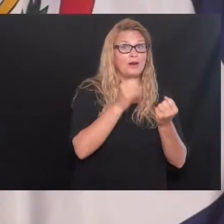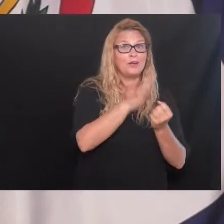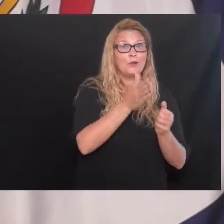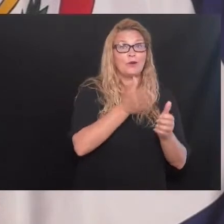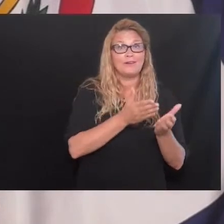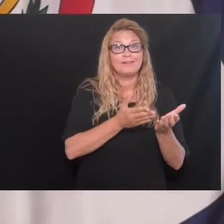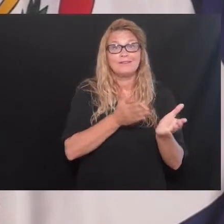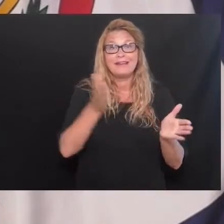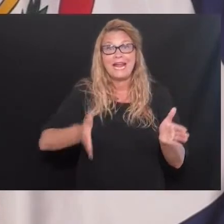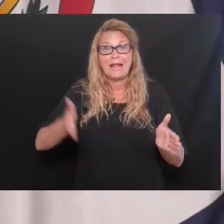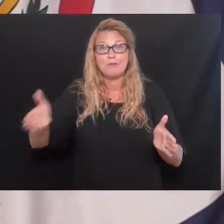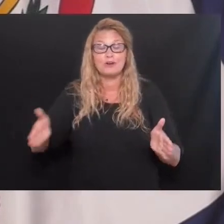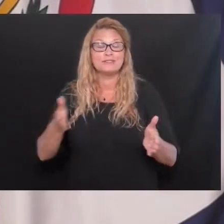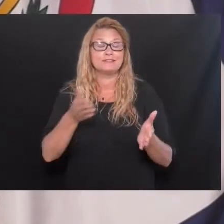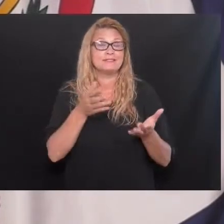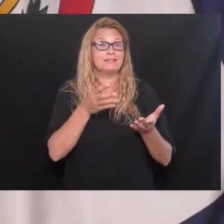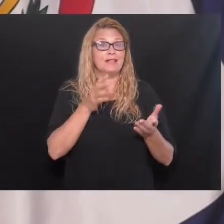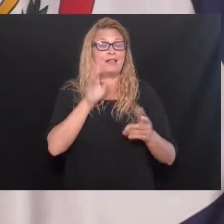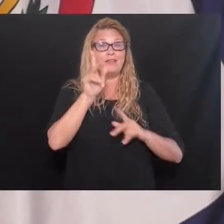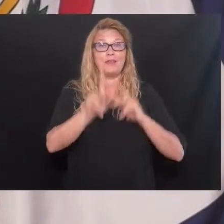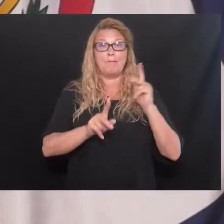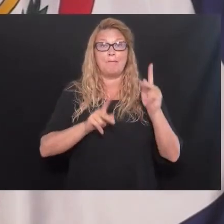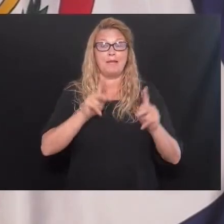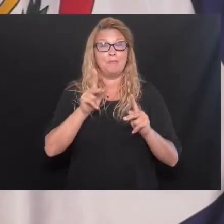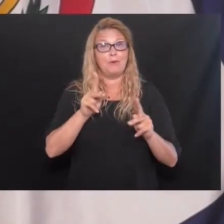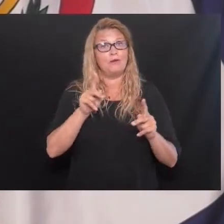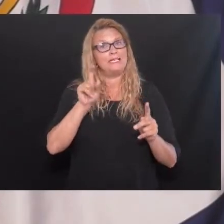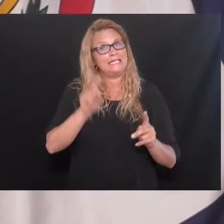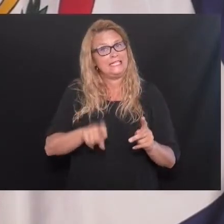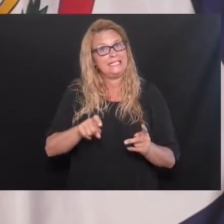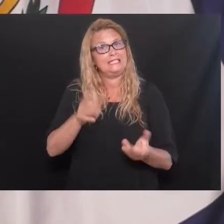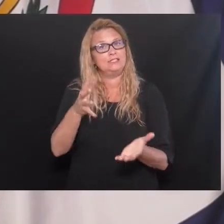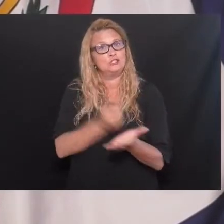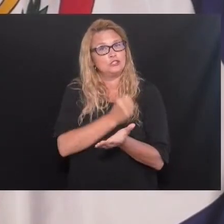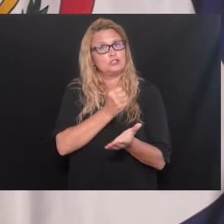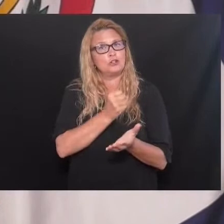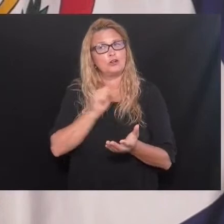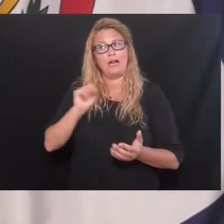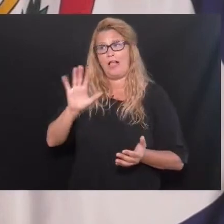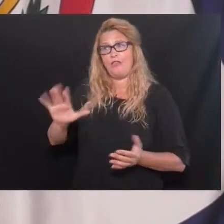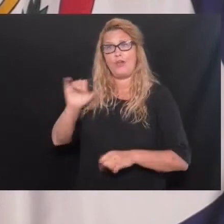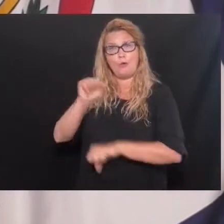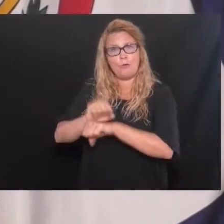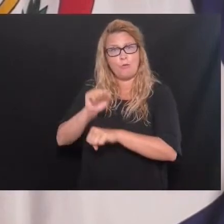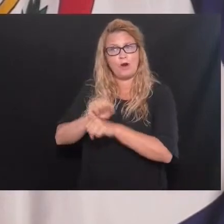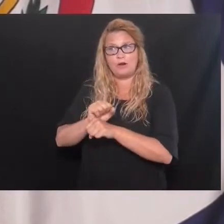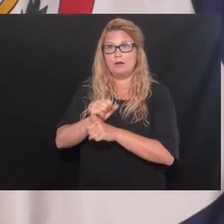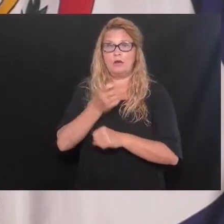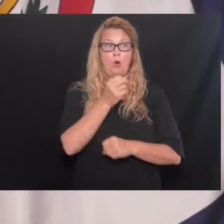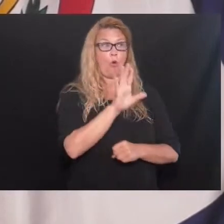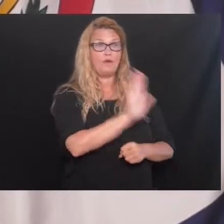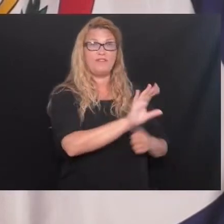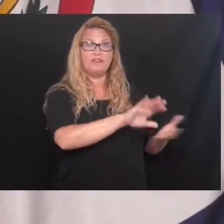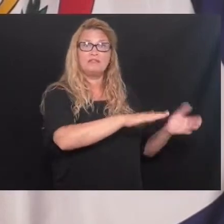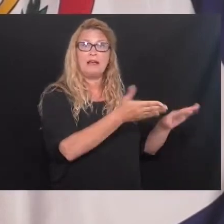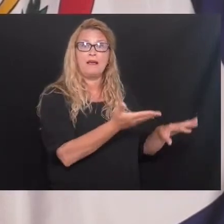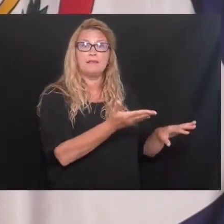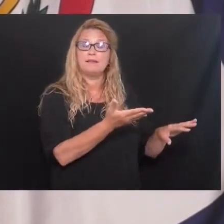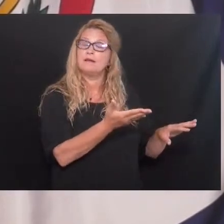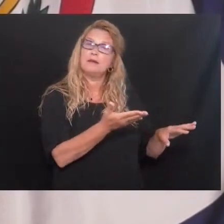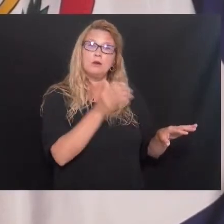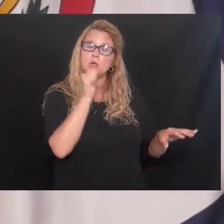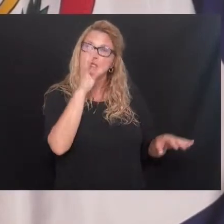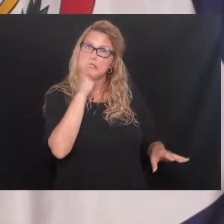that walked right into the fire, don't they deserve that their efforts or their death didn't go in